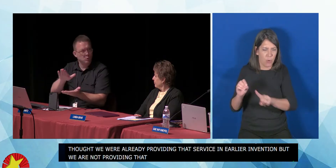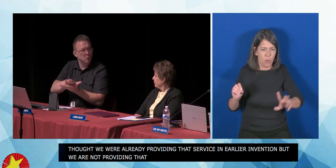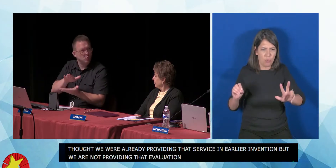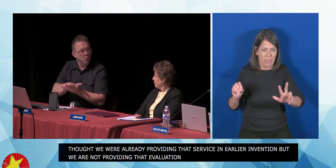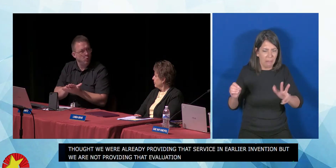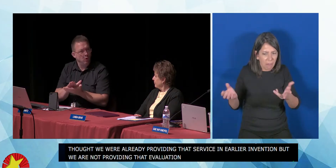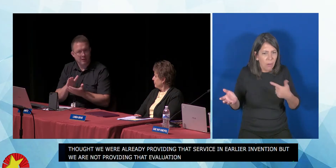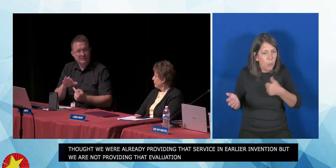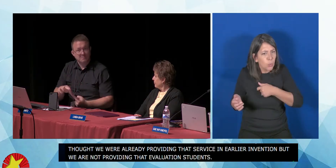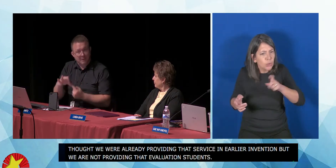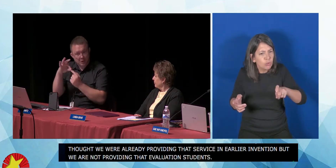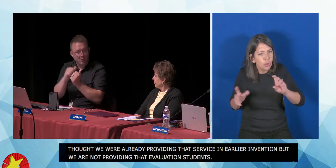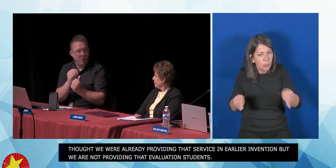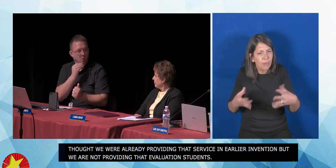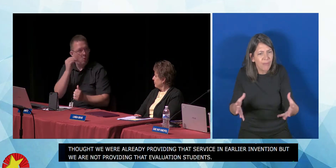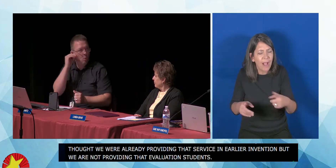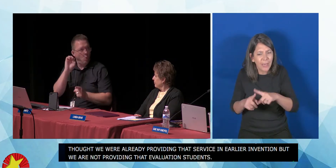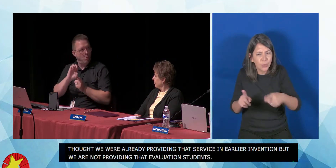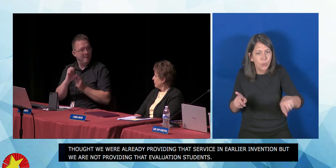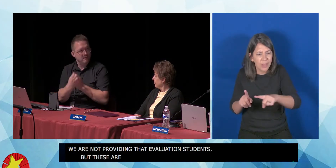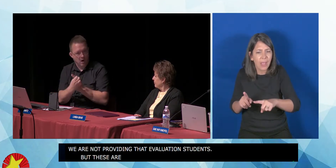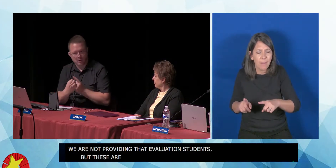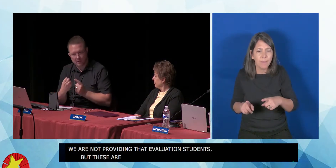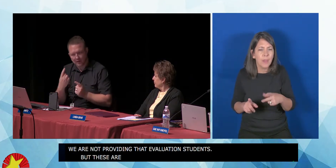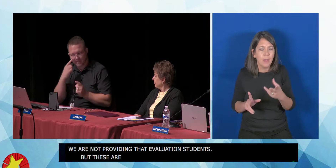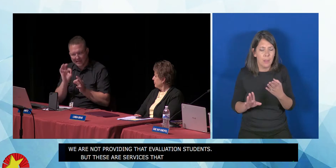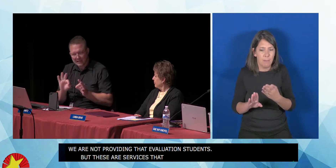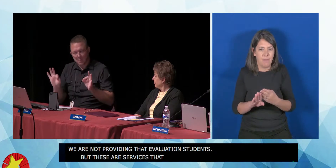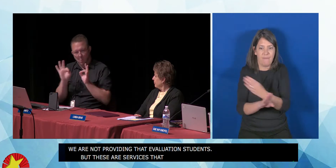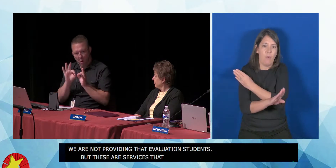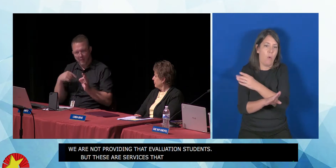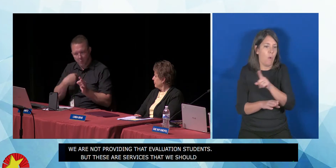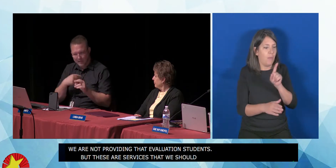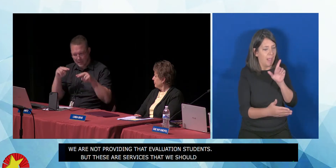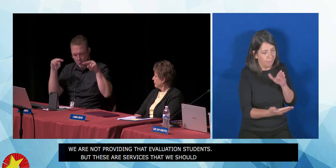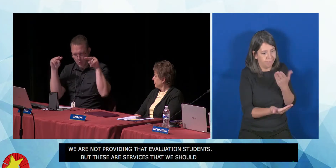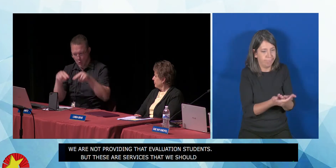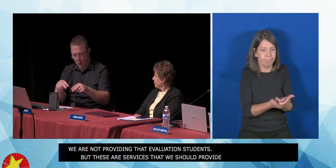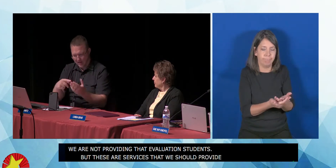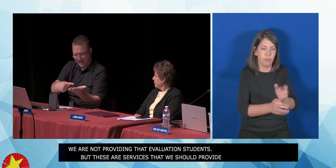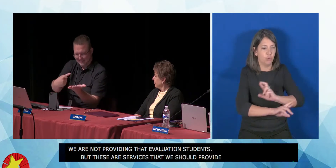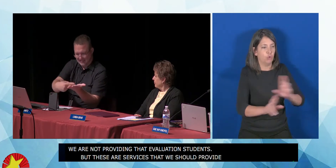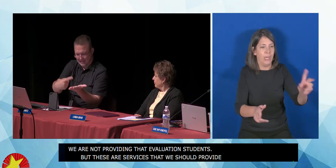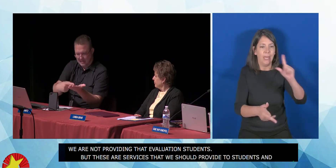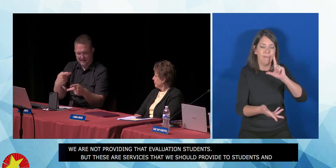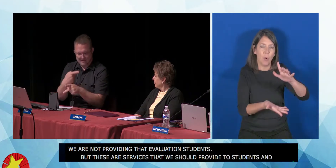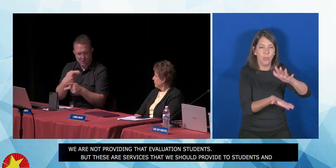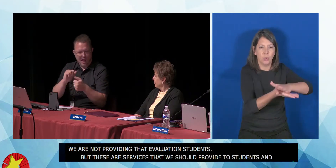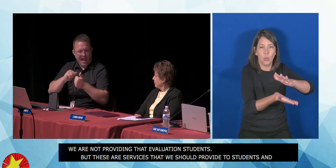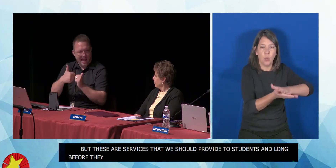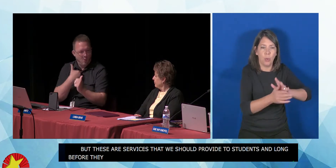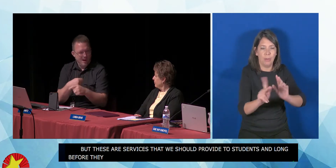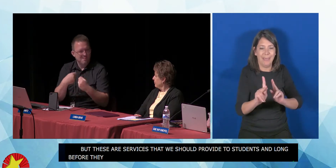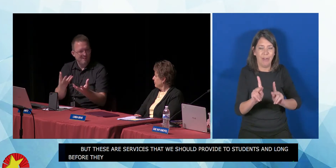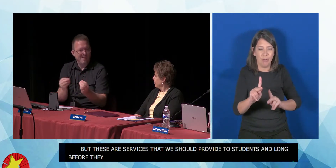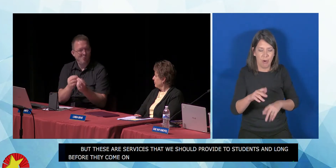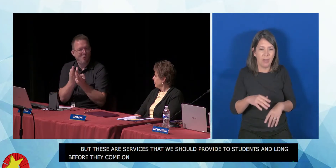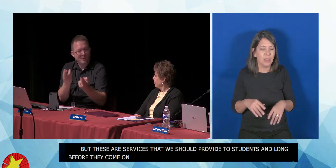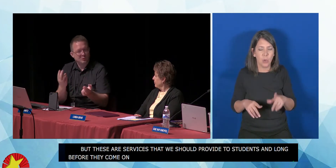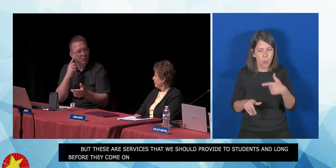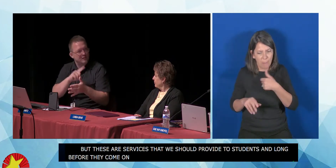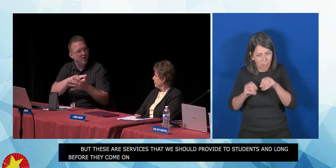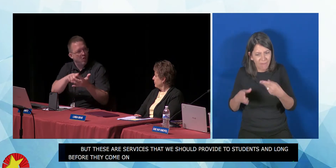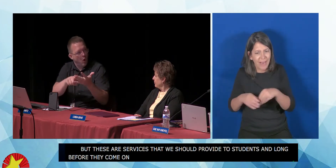be providing to the students long before they come onto campus, when they're in that home environment. So we need to have a